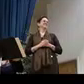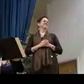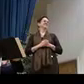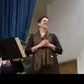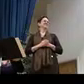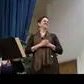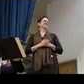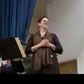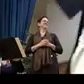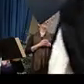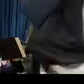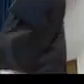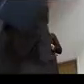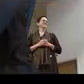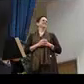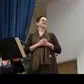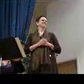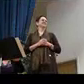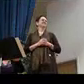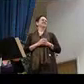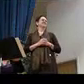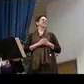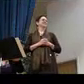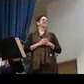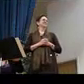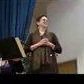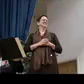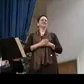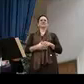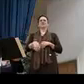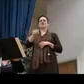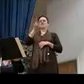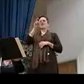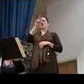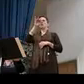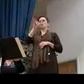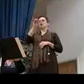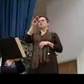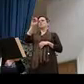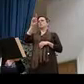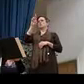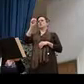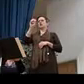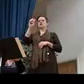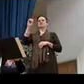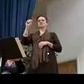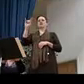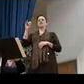Valerie Marie Skye, Associate of Applied Science.